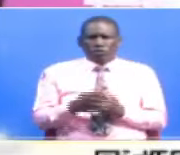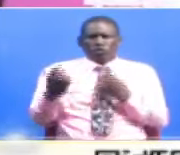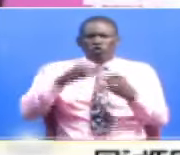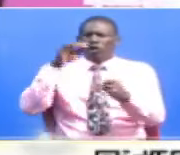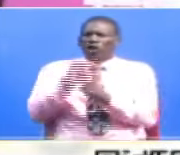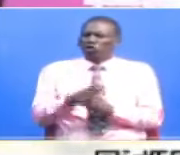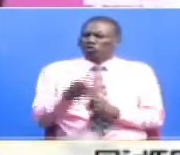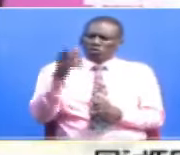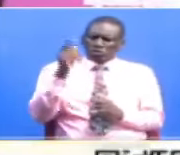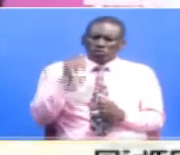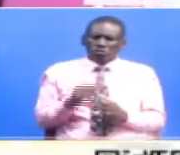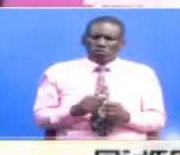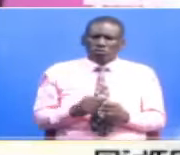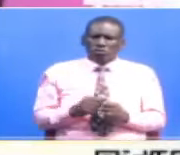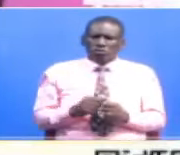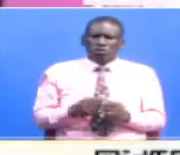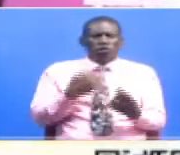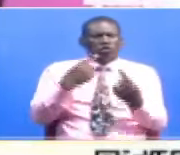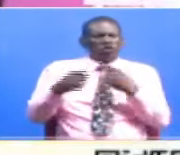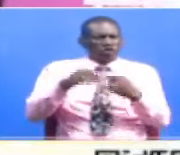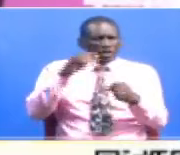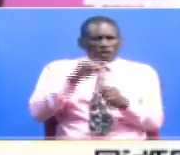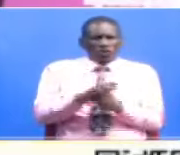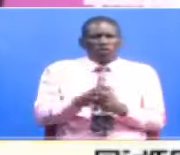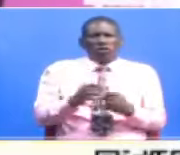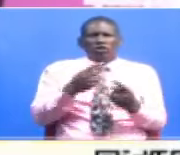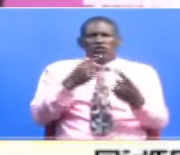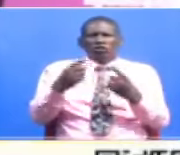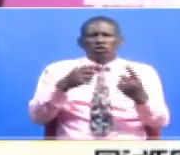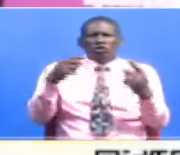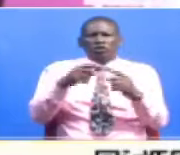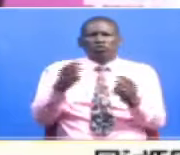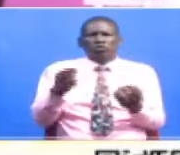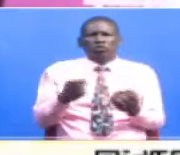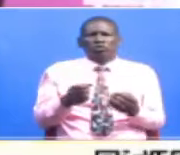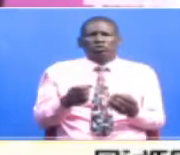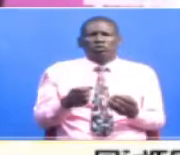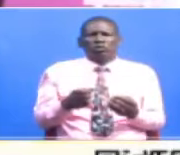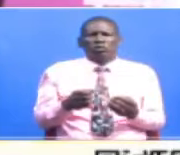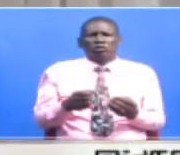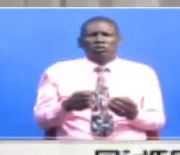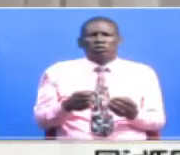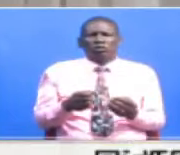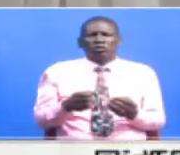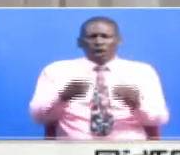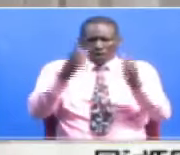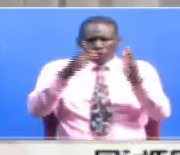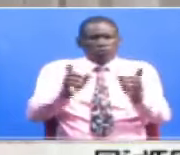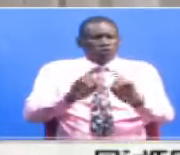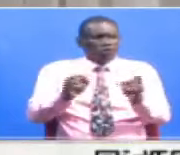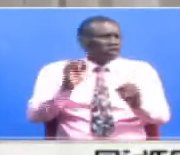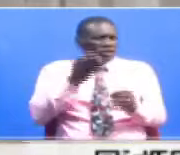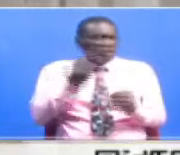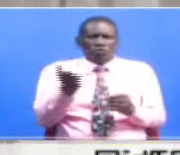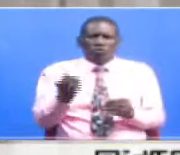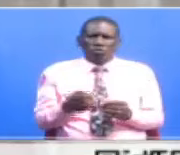much. You are talking to like to a dead wood which does not listen to you. Mimi ni